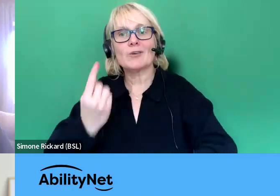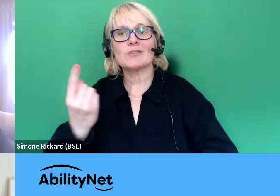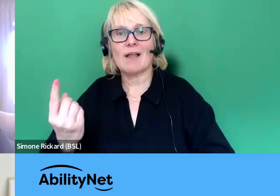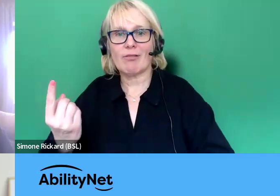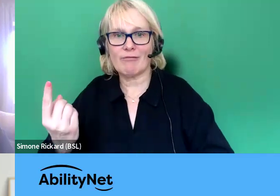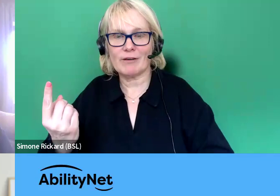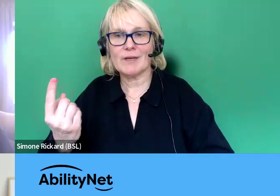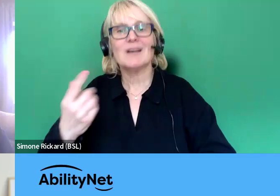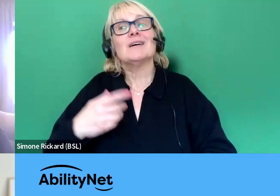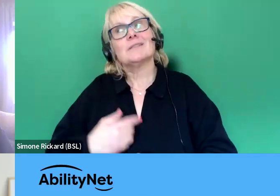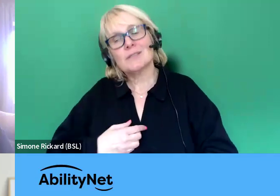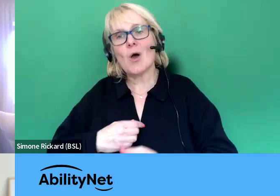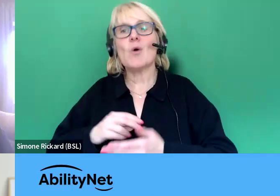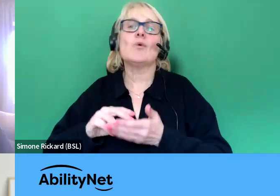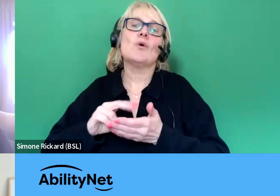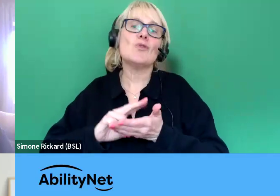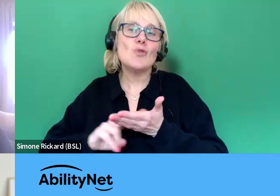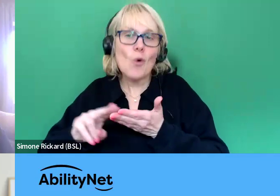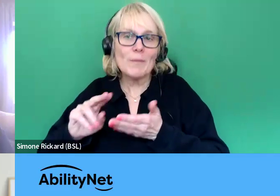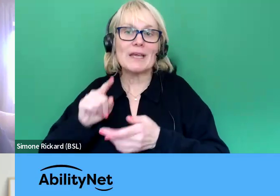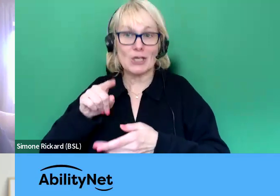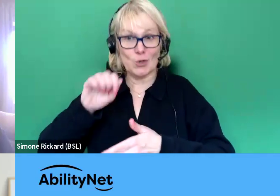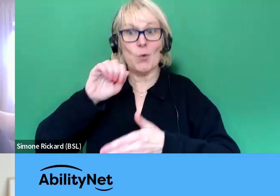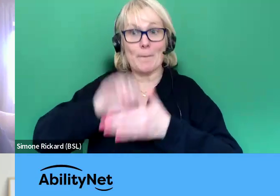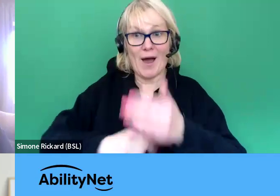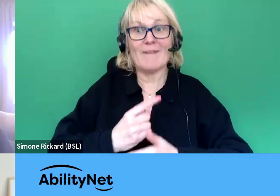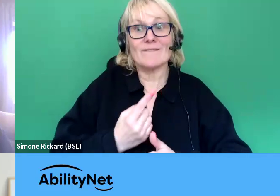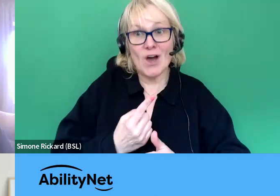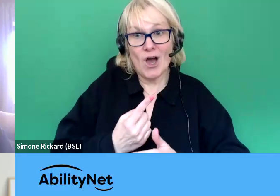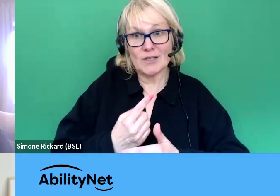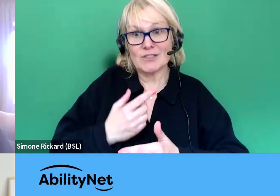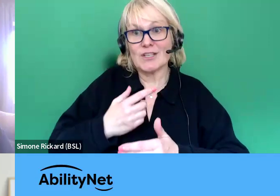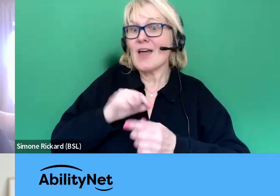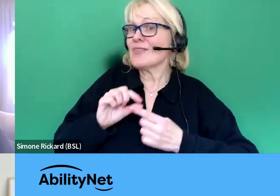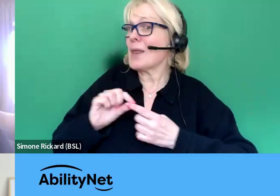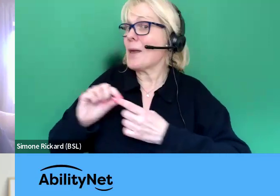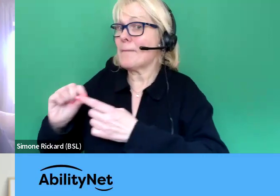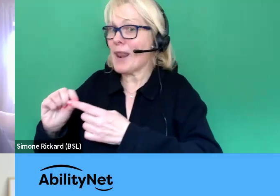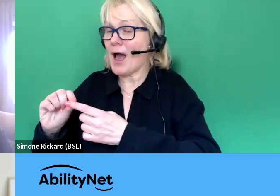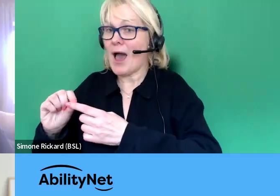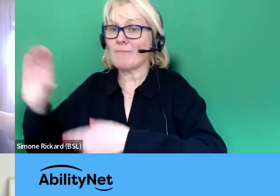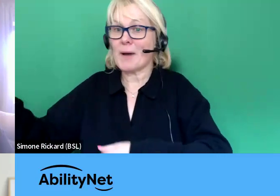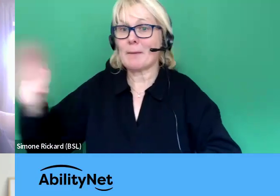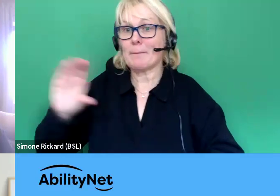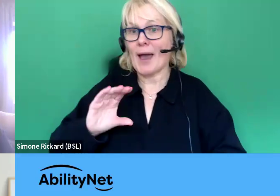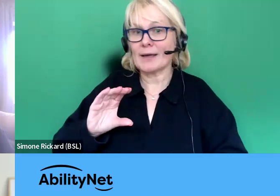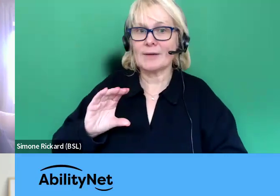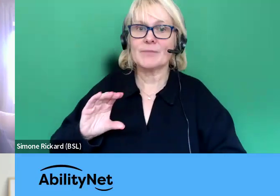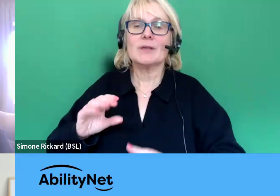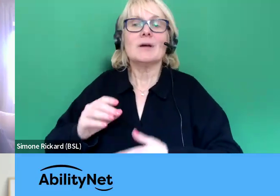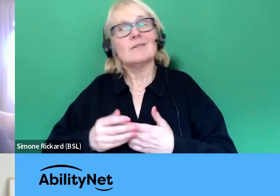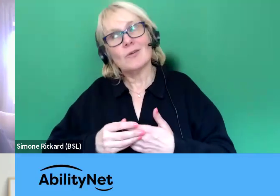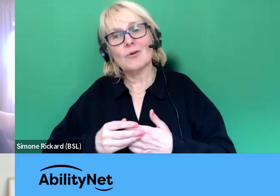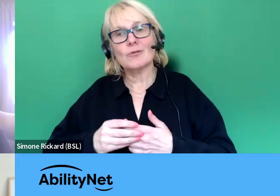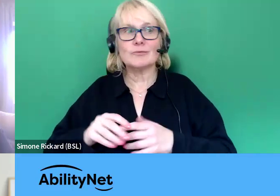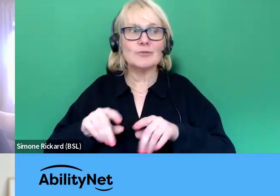for things upfront and then claim the money back from Access to Work later. But if you find this difficult, you can try and find suppliers who are